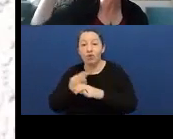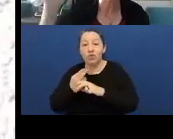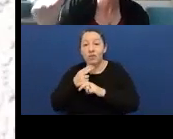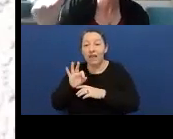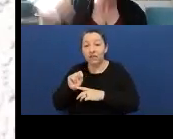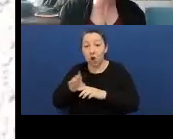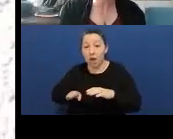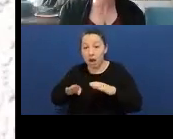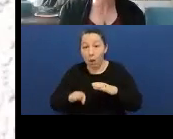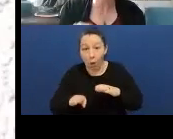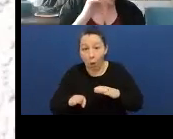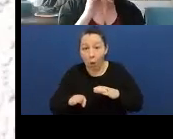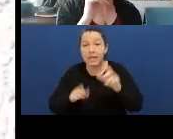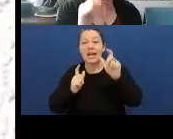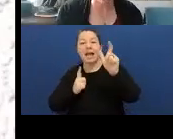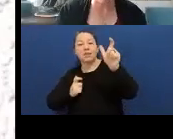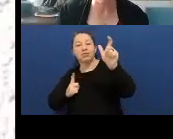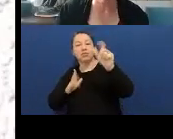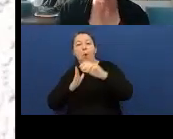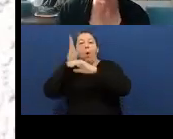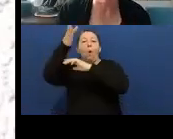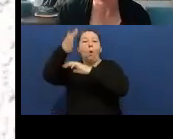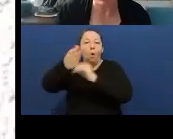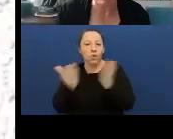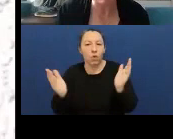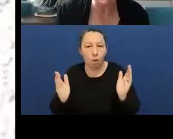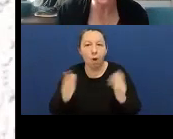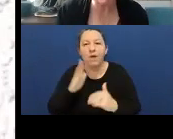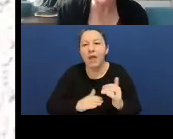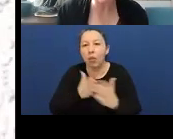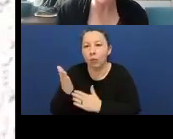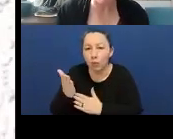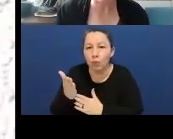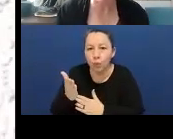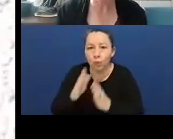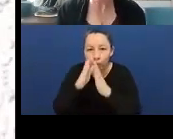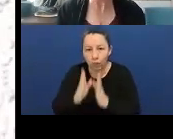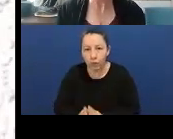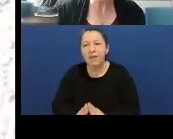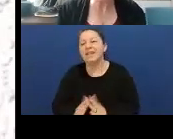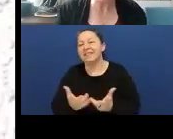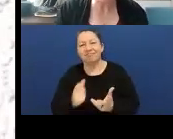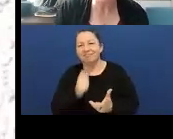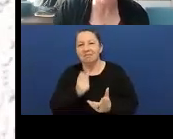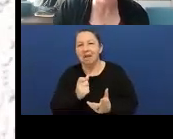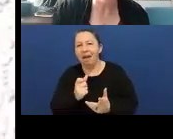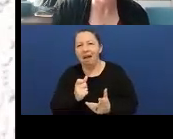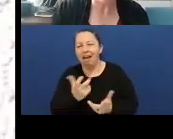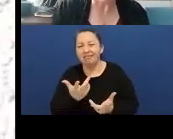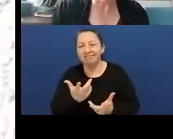the wall than it would be to actually try to shoot through these things. They are very impractical to be